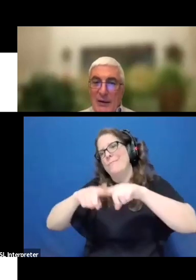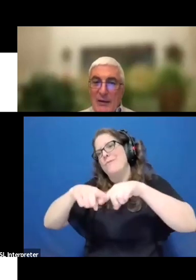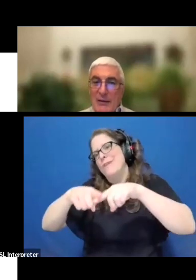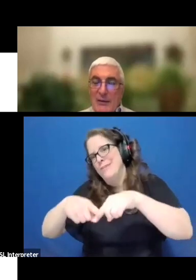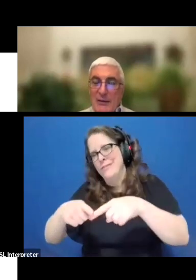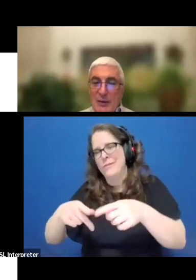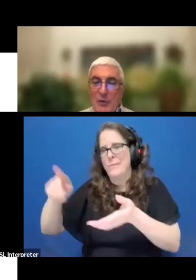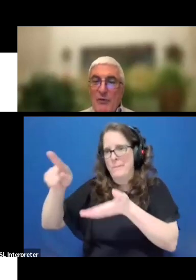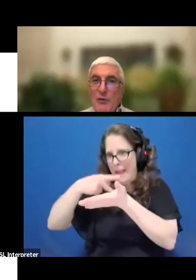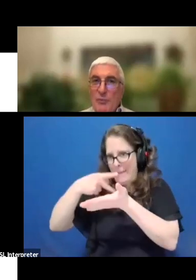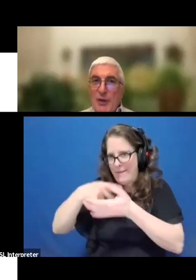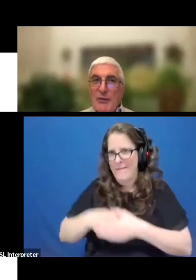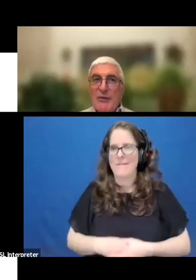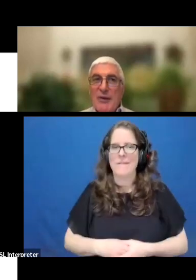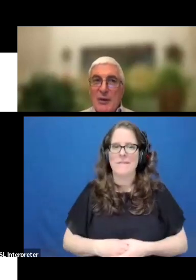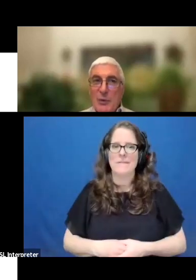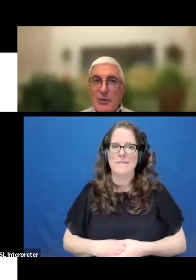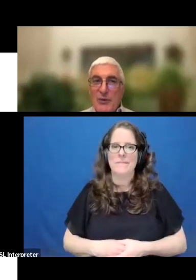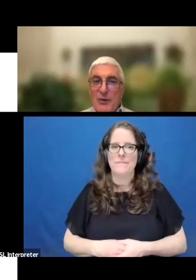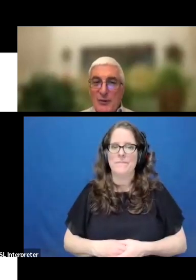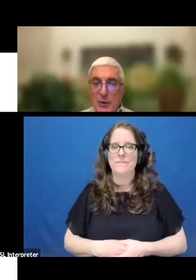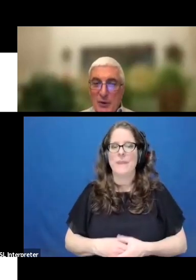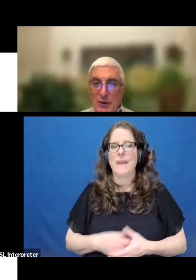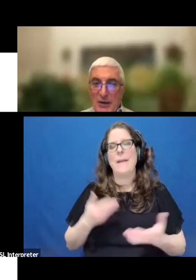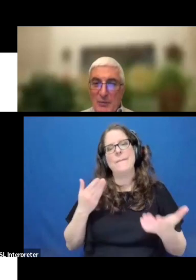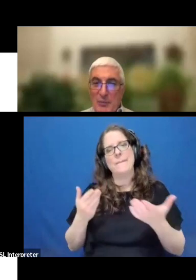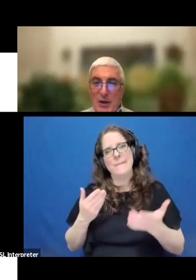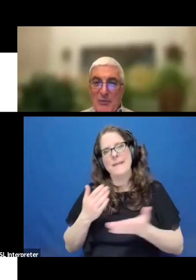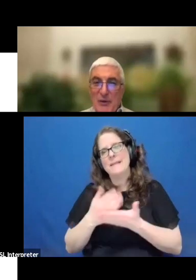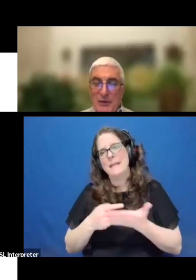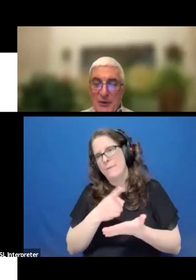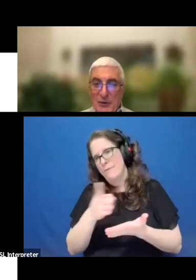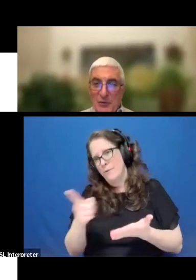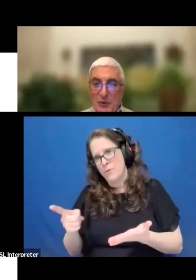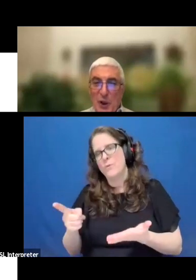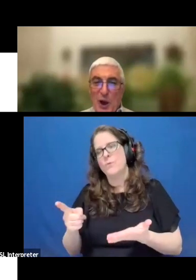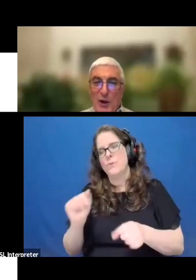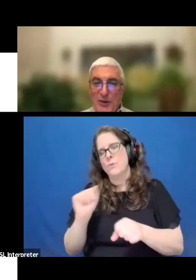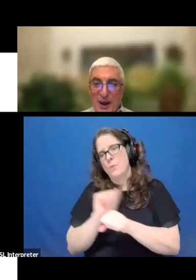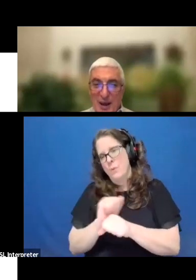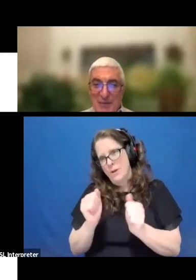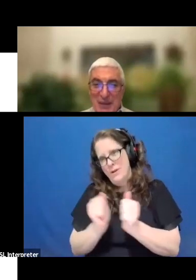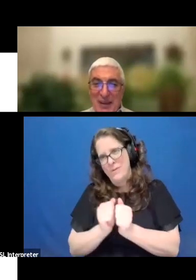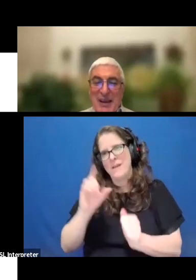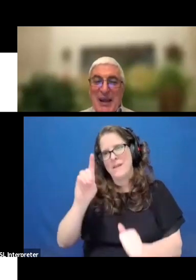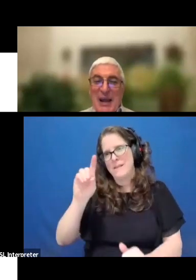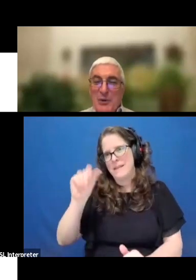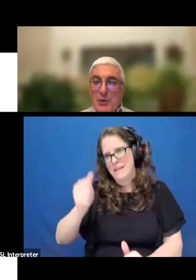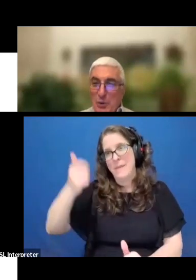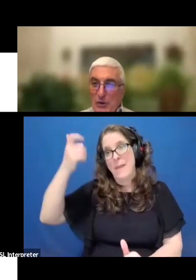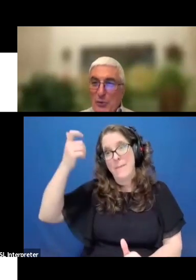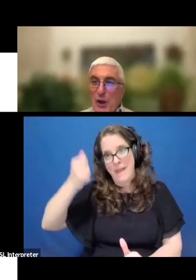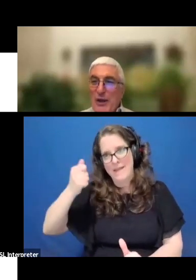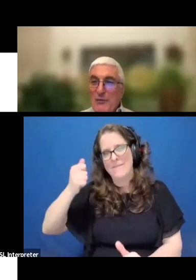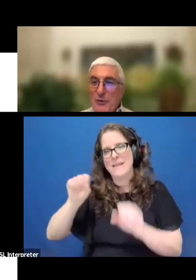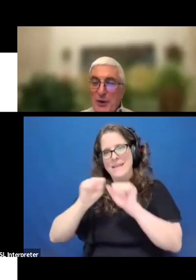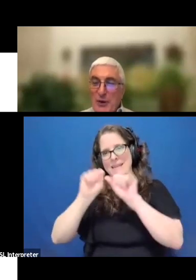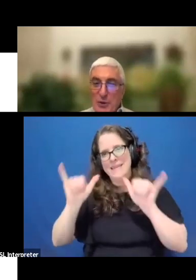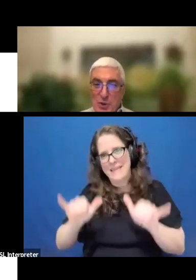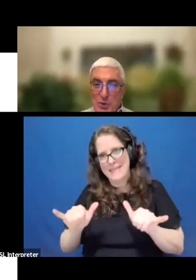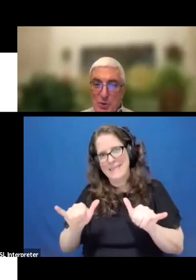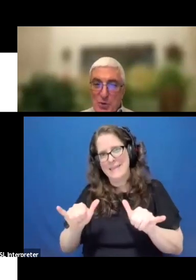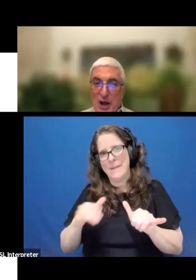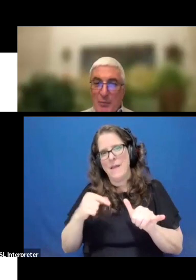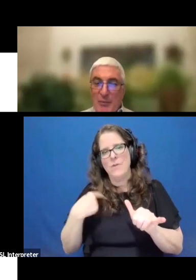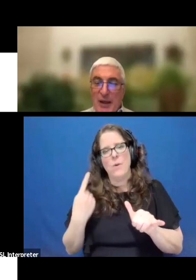And some of you have been dealing with the disability benefit system for a long time, and you're always waiting for the